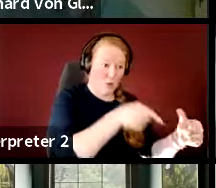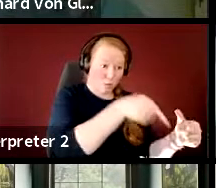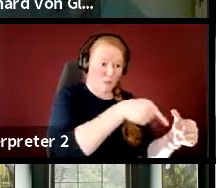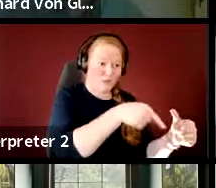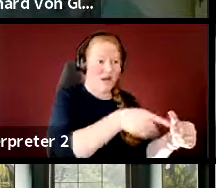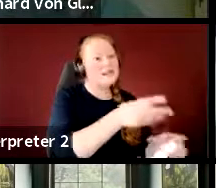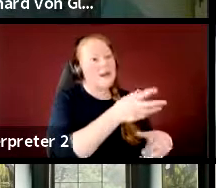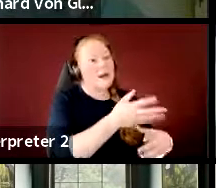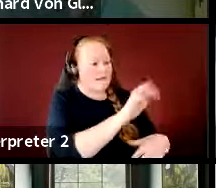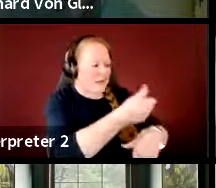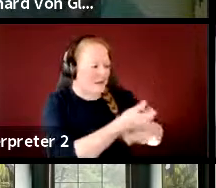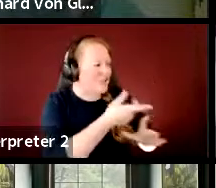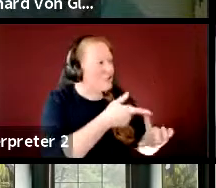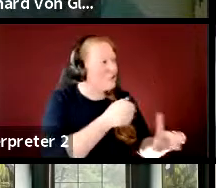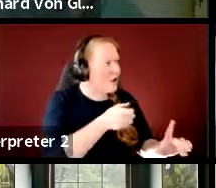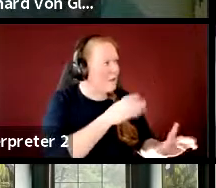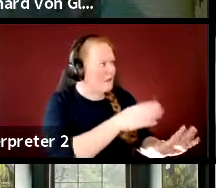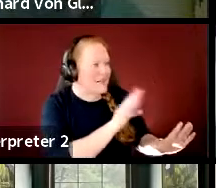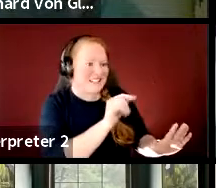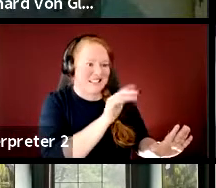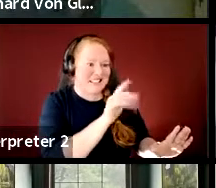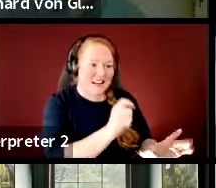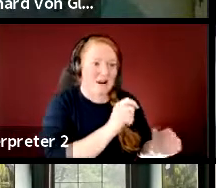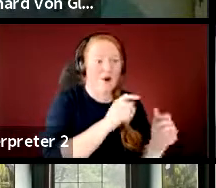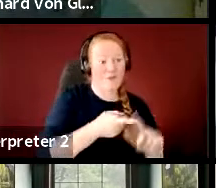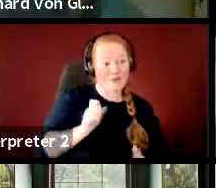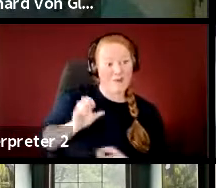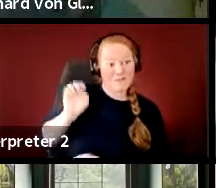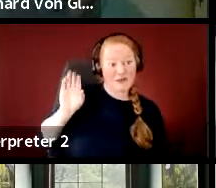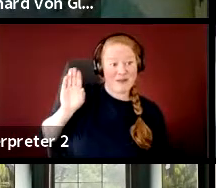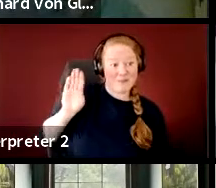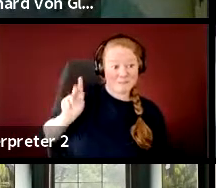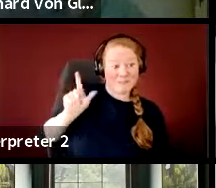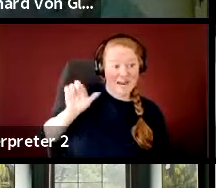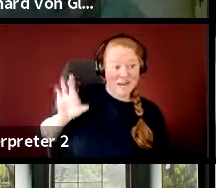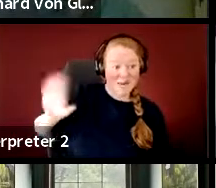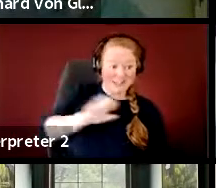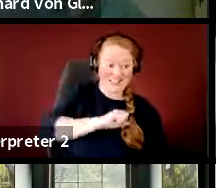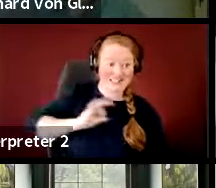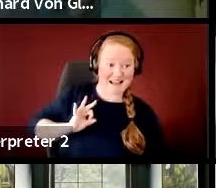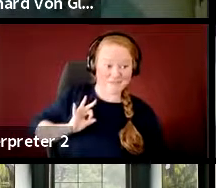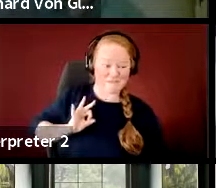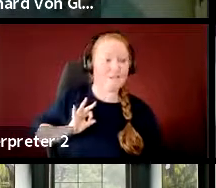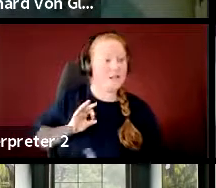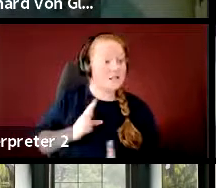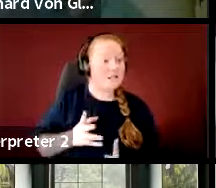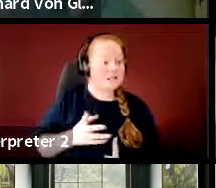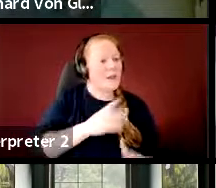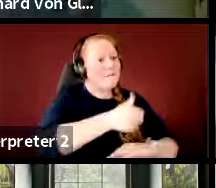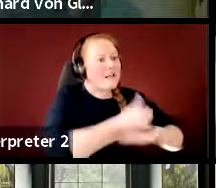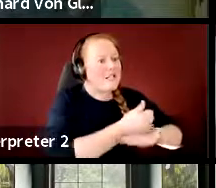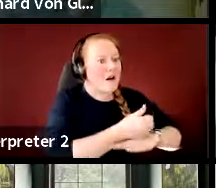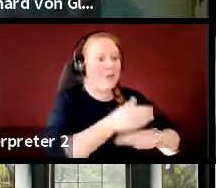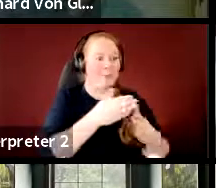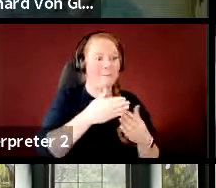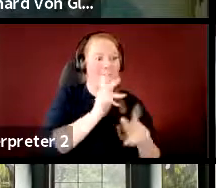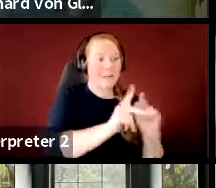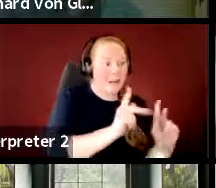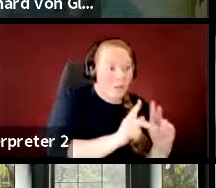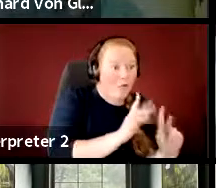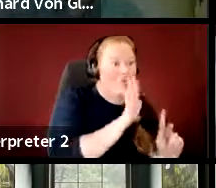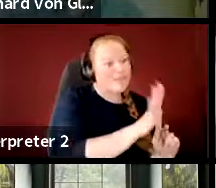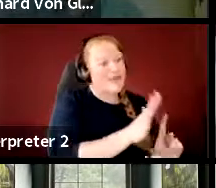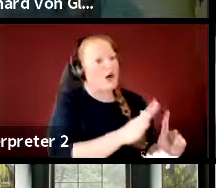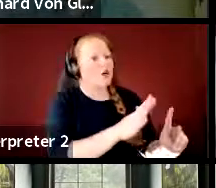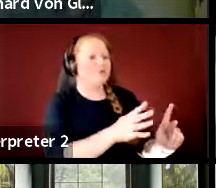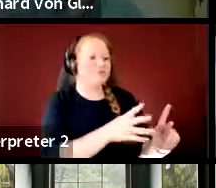groups in consultation with the mayor's staff. The priorities are based on public input and data collected in roughly the last month since